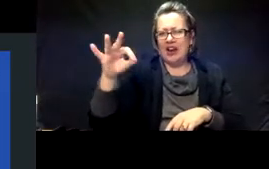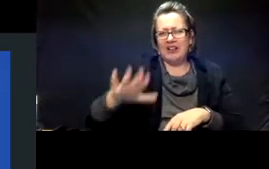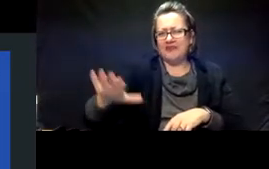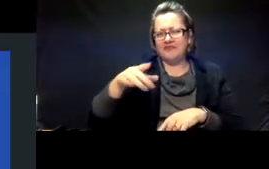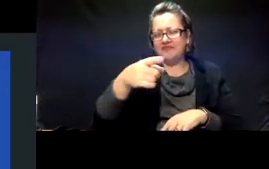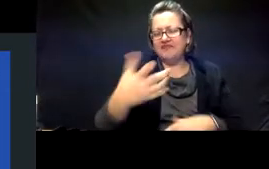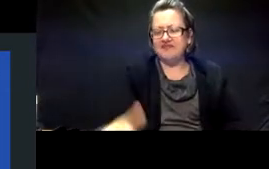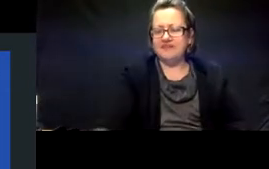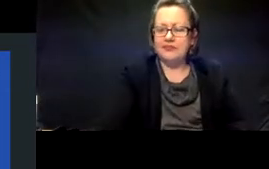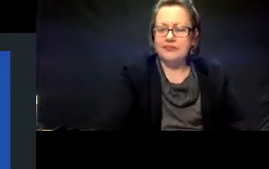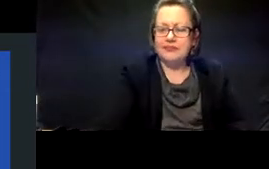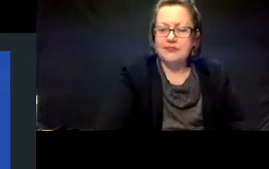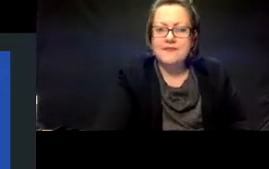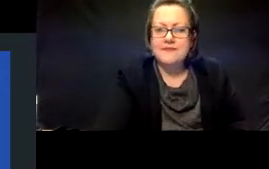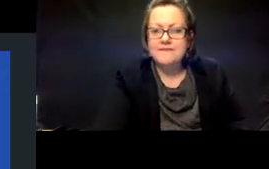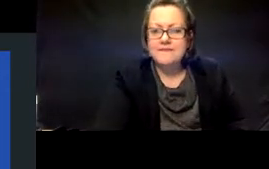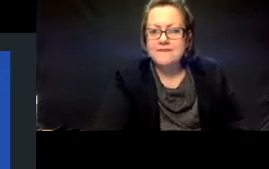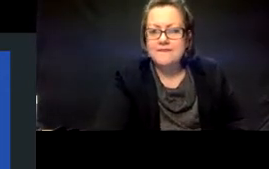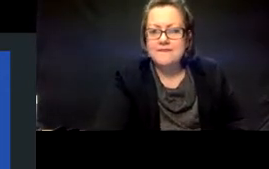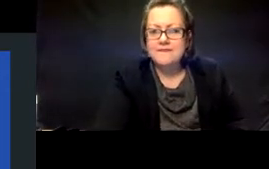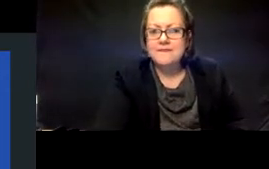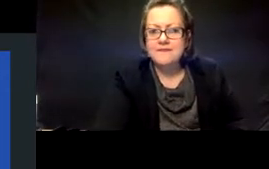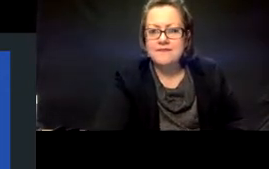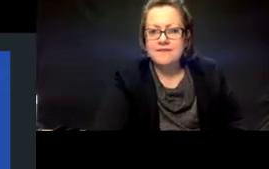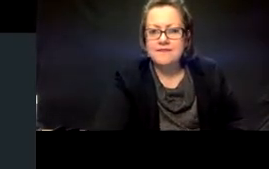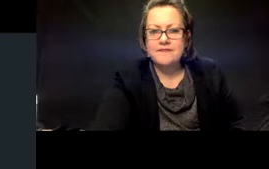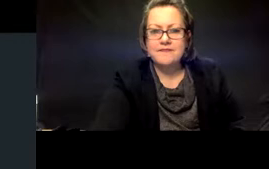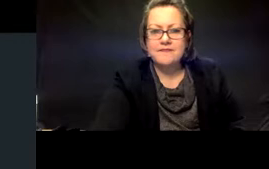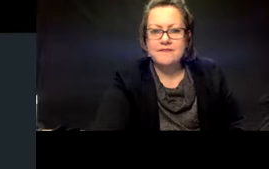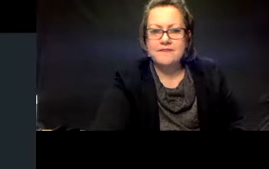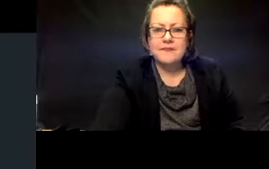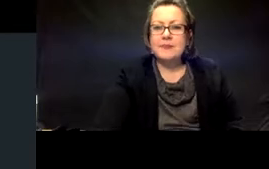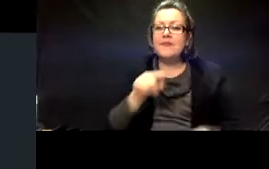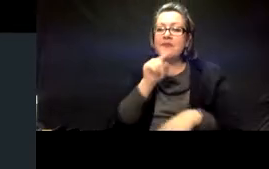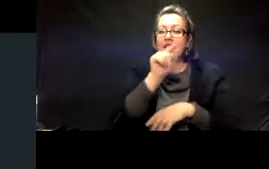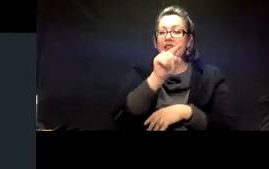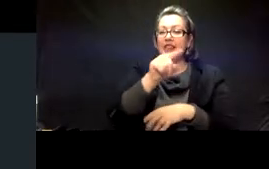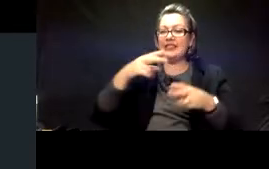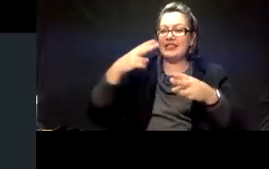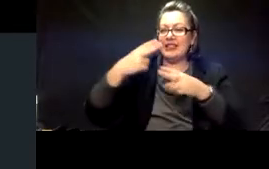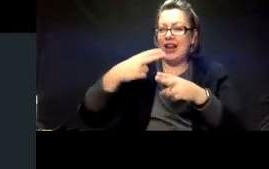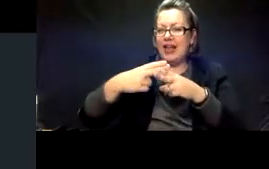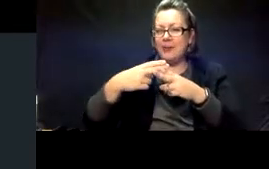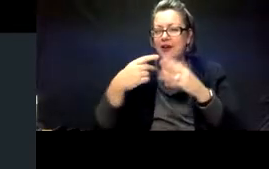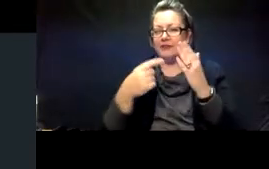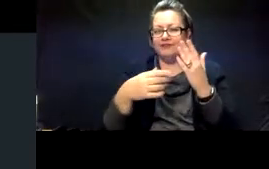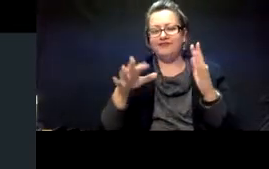I believe it was in 2018 or 2019 or so when Lafayette Parish received those and gave them out.